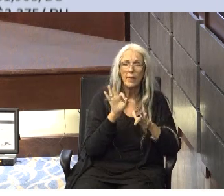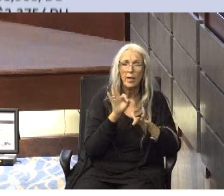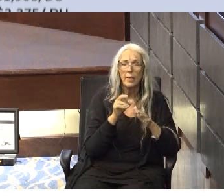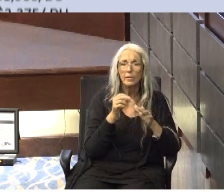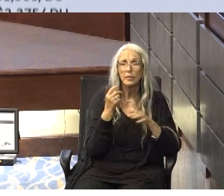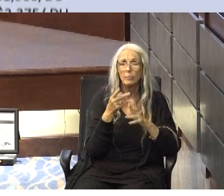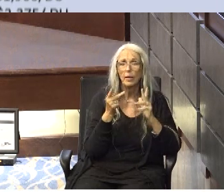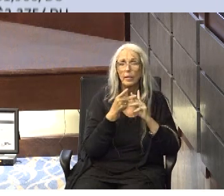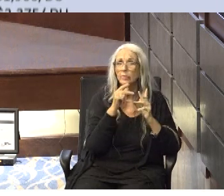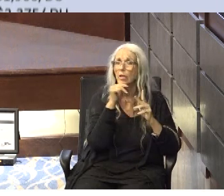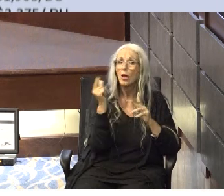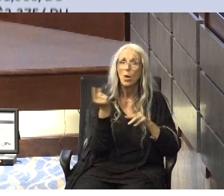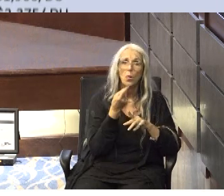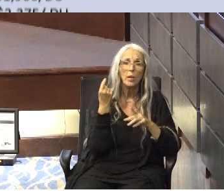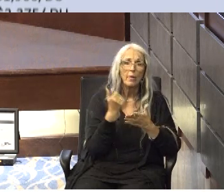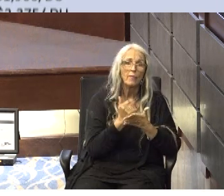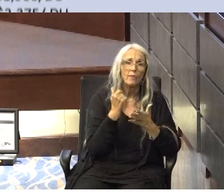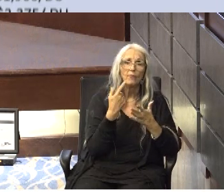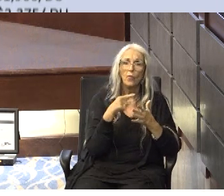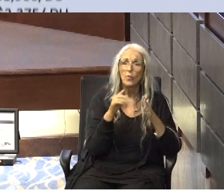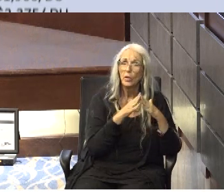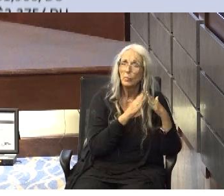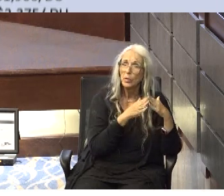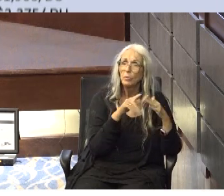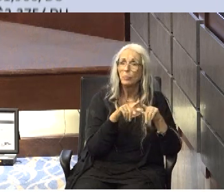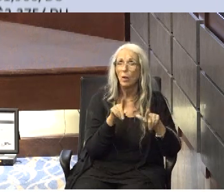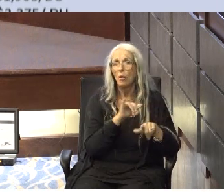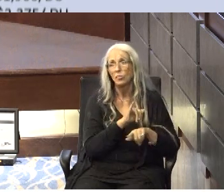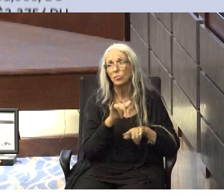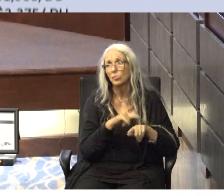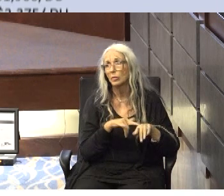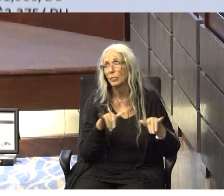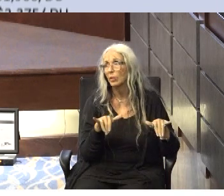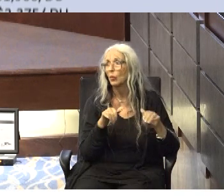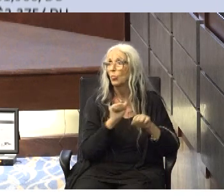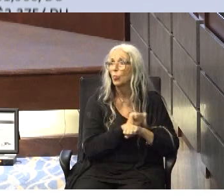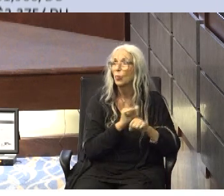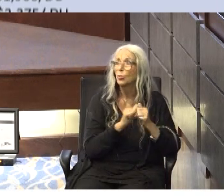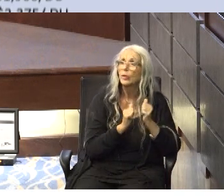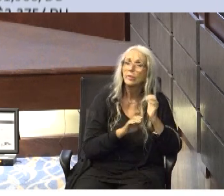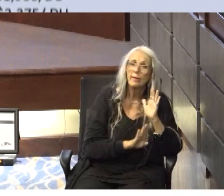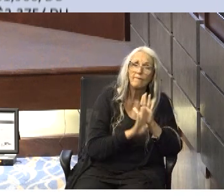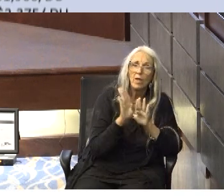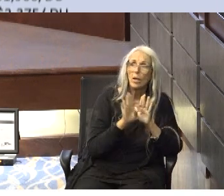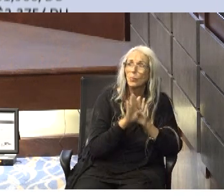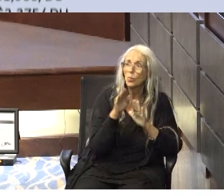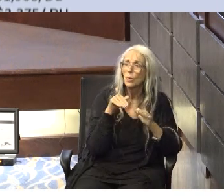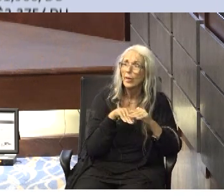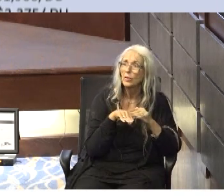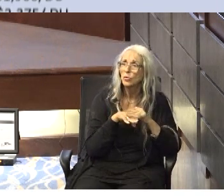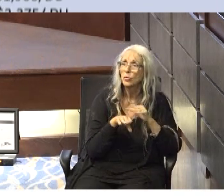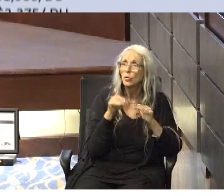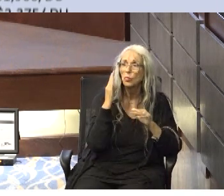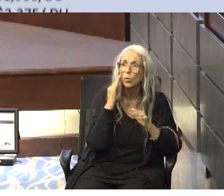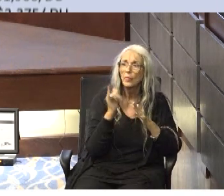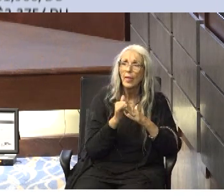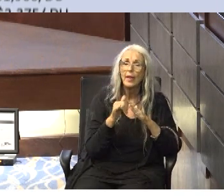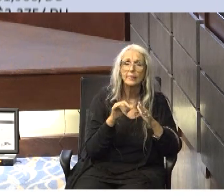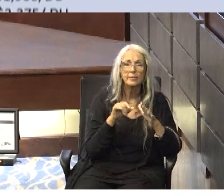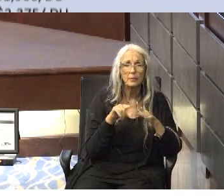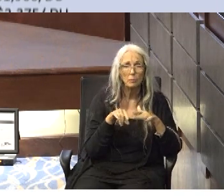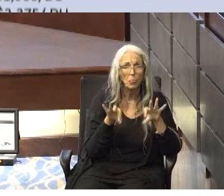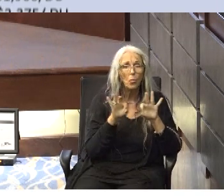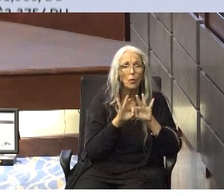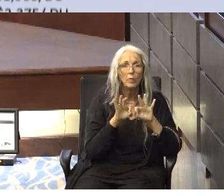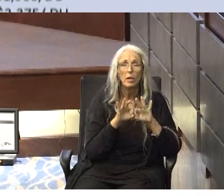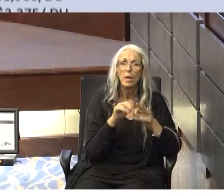only beneficial for our community members, but we also want to be able to work with our developers coming in, because we know that's a key to a strong and solid park system